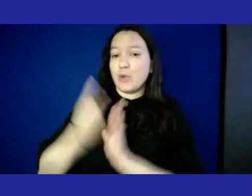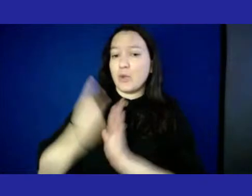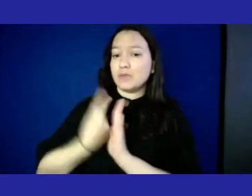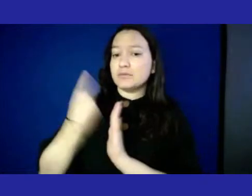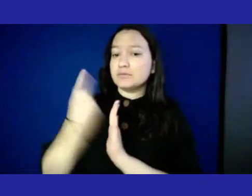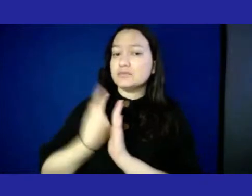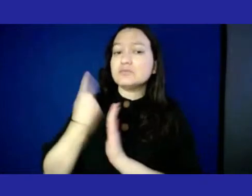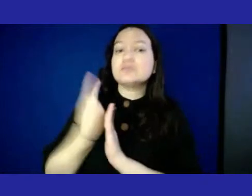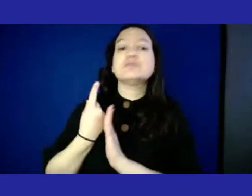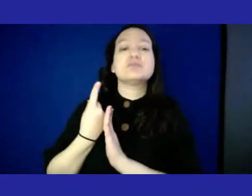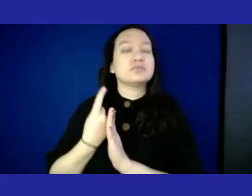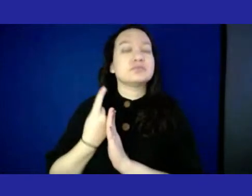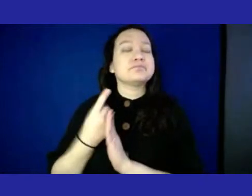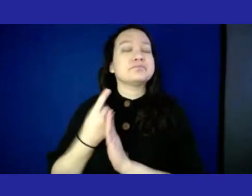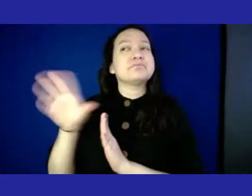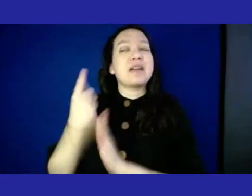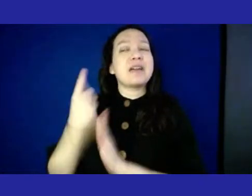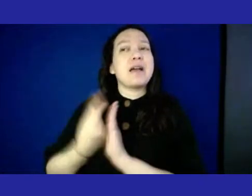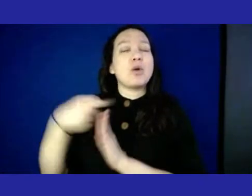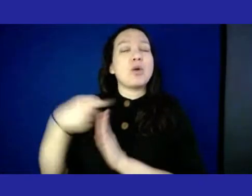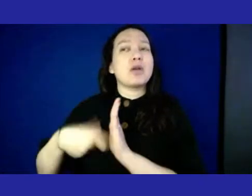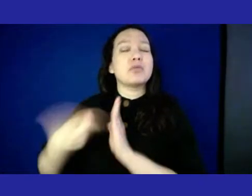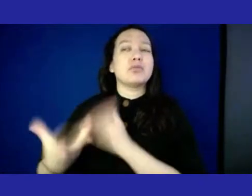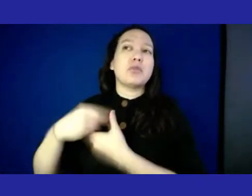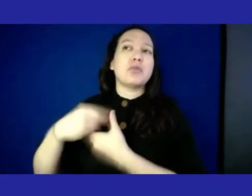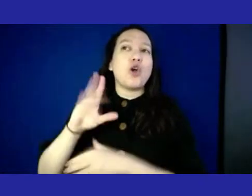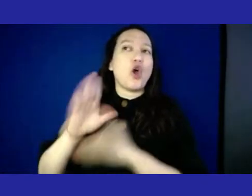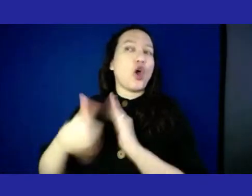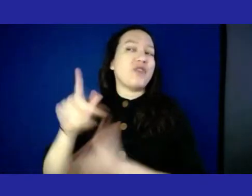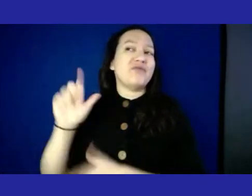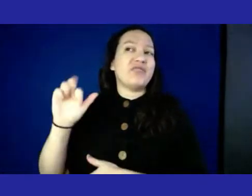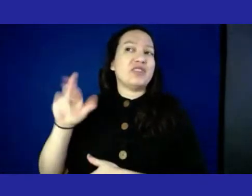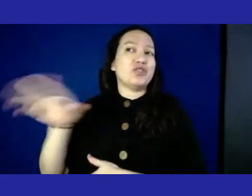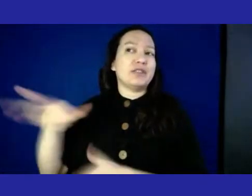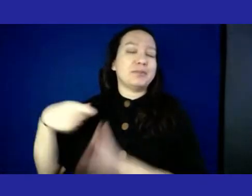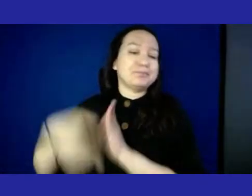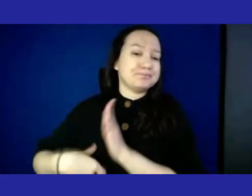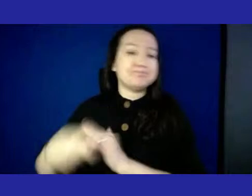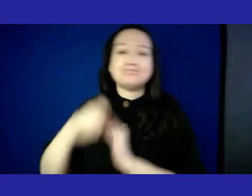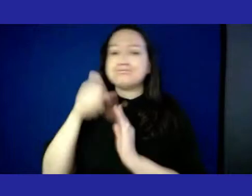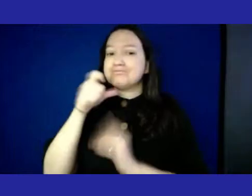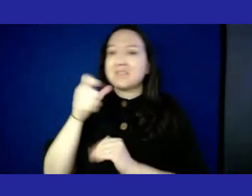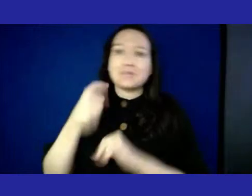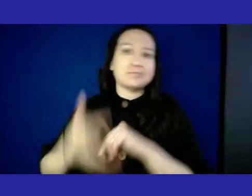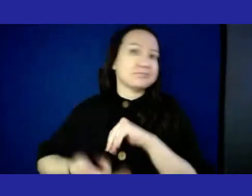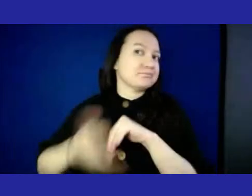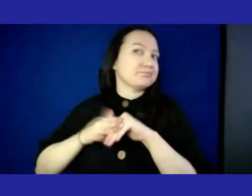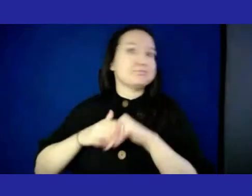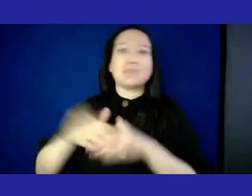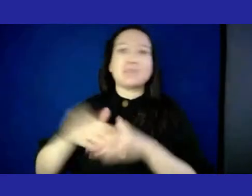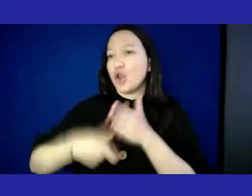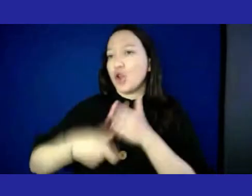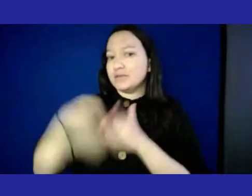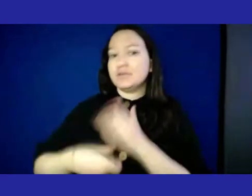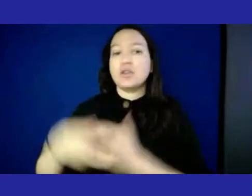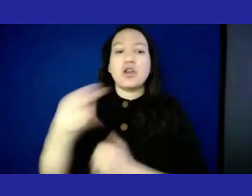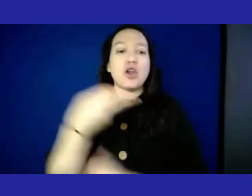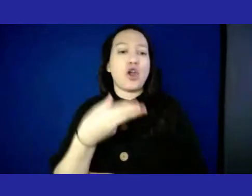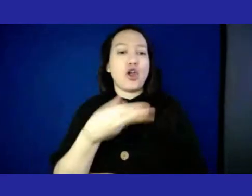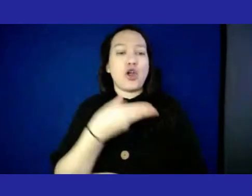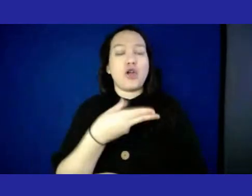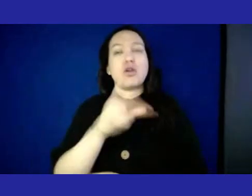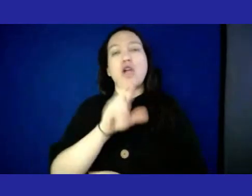and the hourly rates include all vendor expenses. There's no ancillary costs on this, and the RFP was done